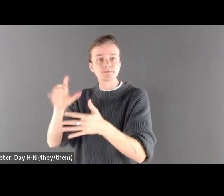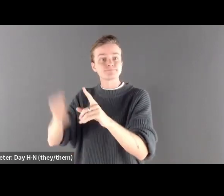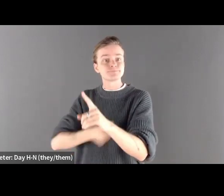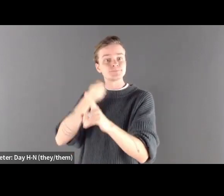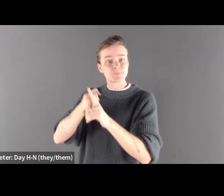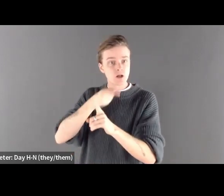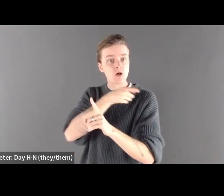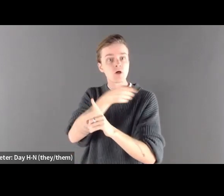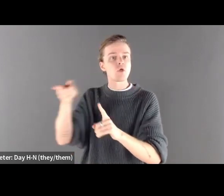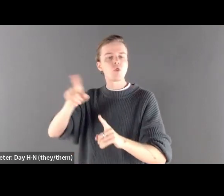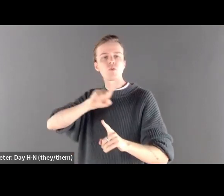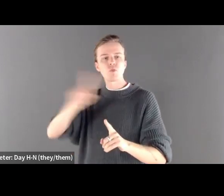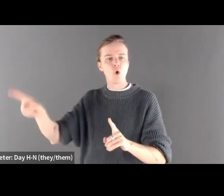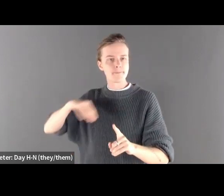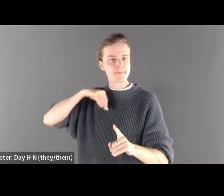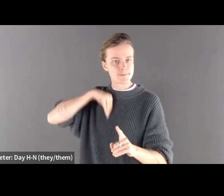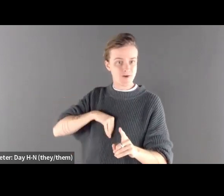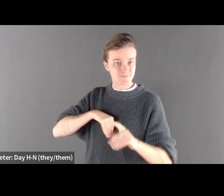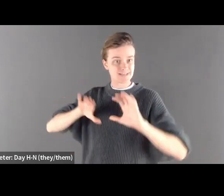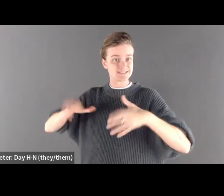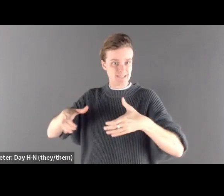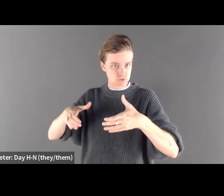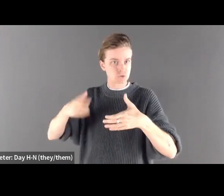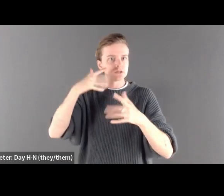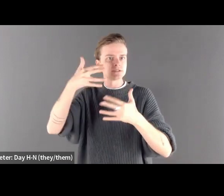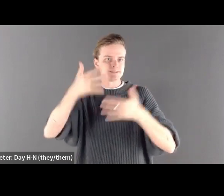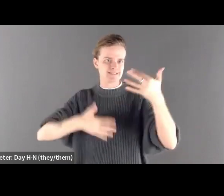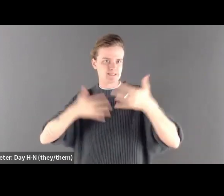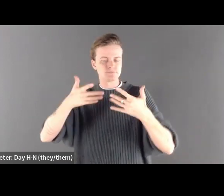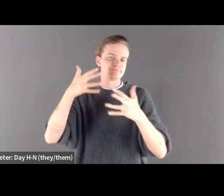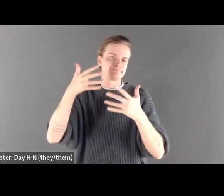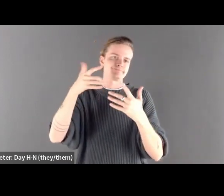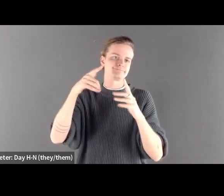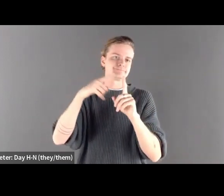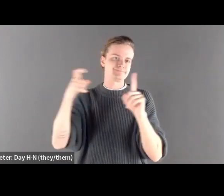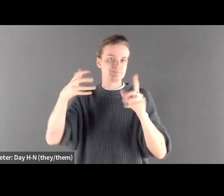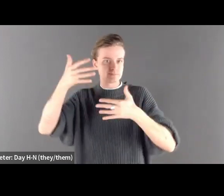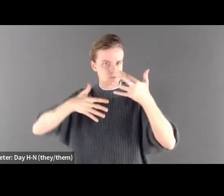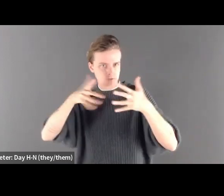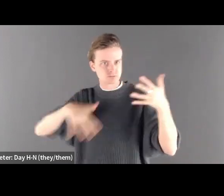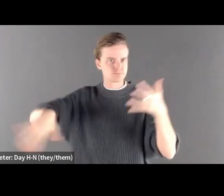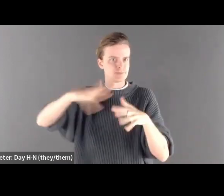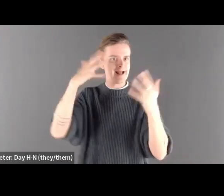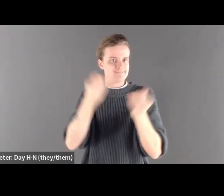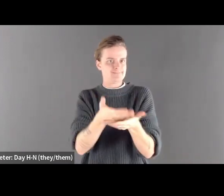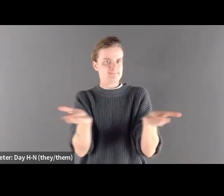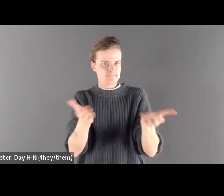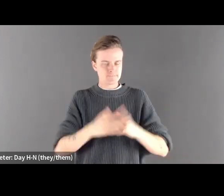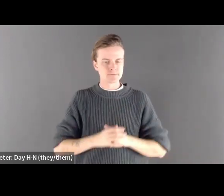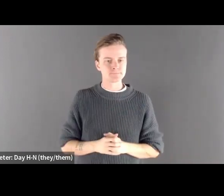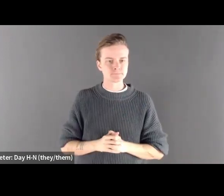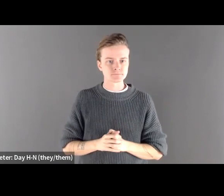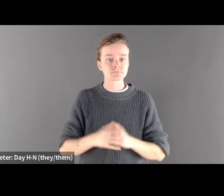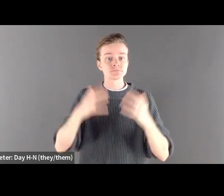was publicly available. I would also open a parenthesis before I mention specifically in time of peace and in